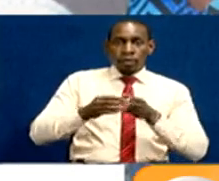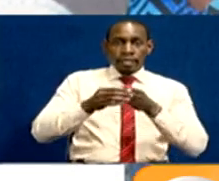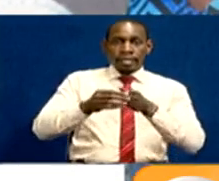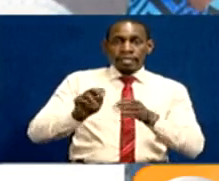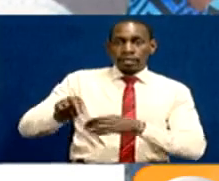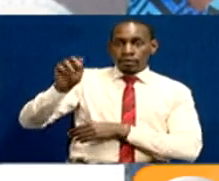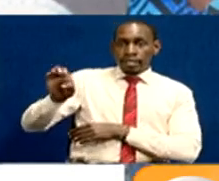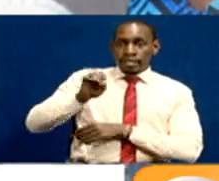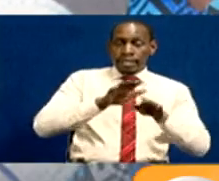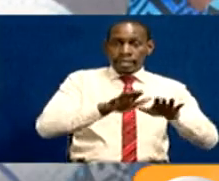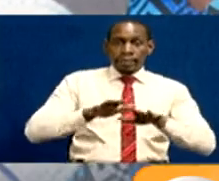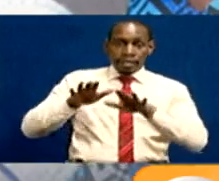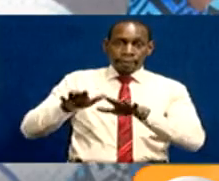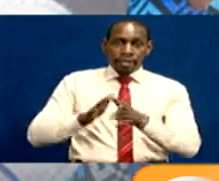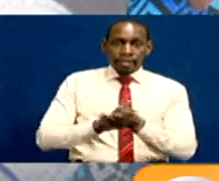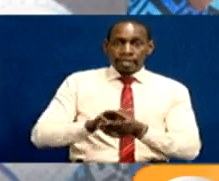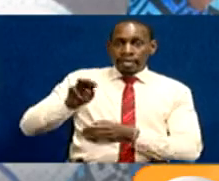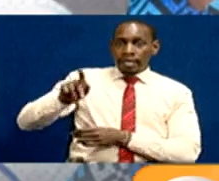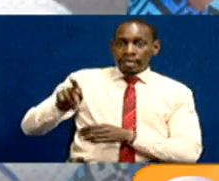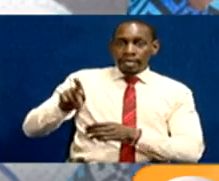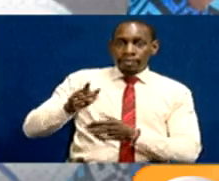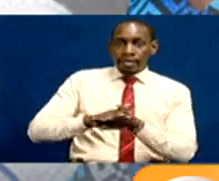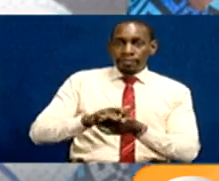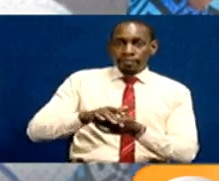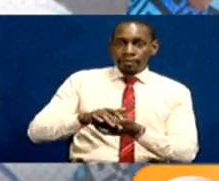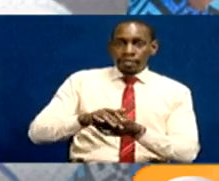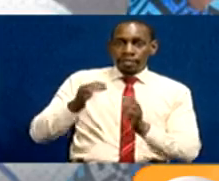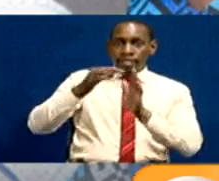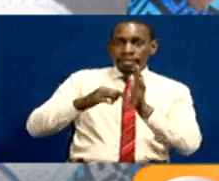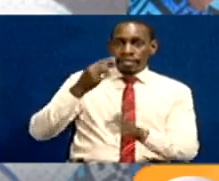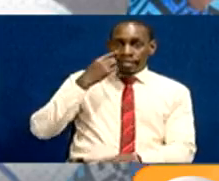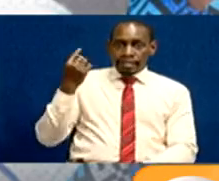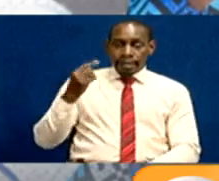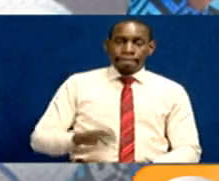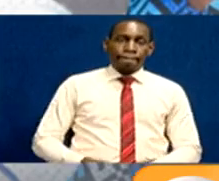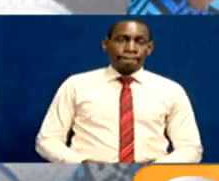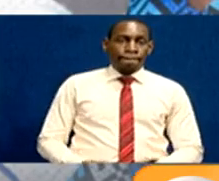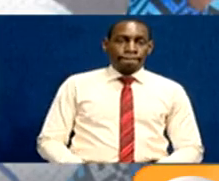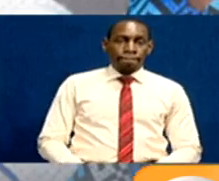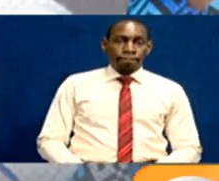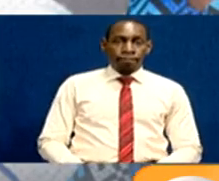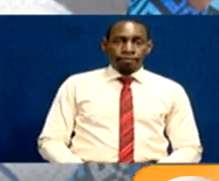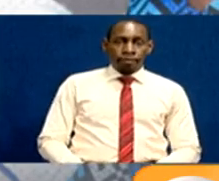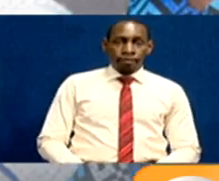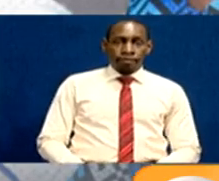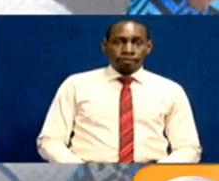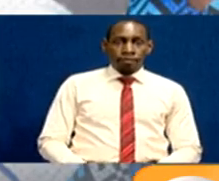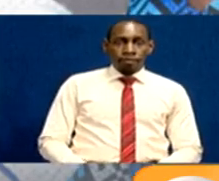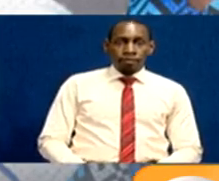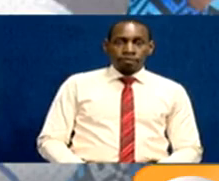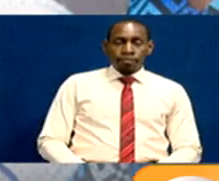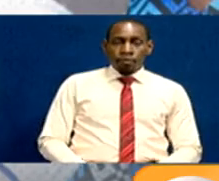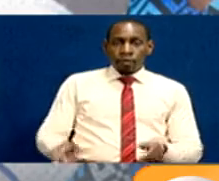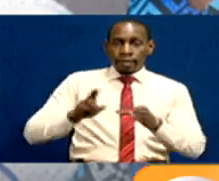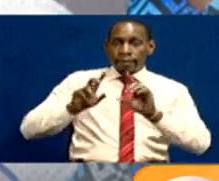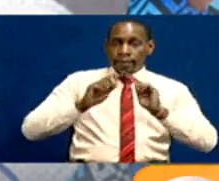be leading the Northeastern campaigns with MPs Aden Kanan, Fatuma Gedi, Fatuma Dulo, Governor Korane, among others in